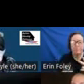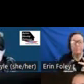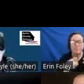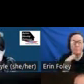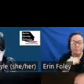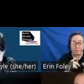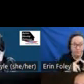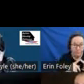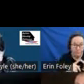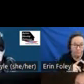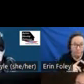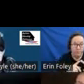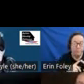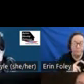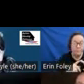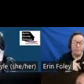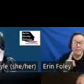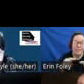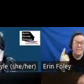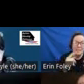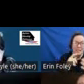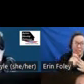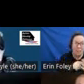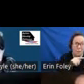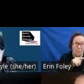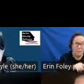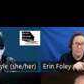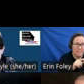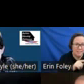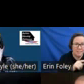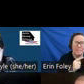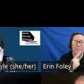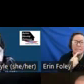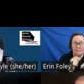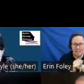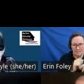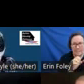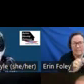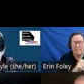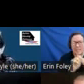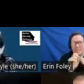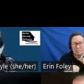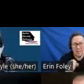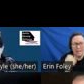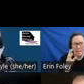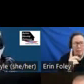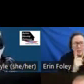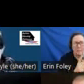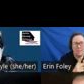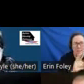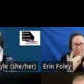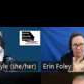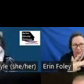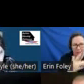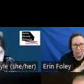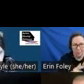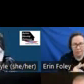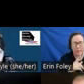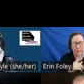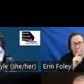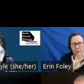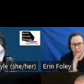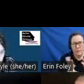Since I originally wrote this slide, they have expanded greatly on the number of minutes available. It's pretty generous at this